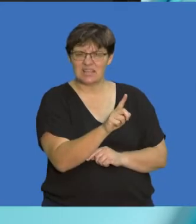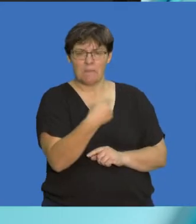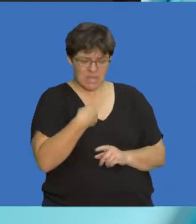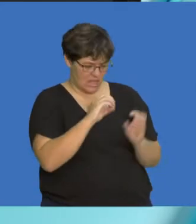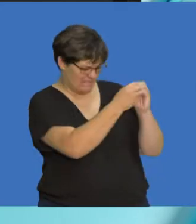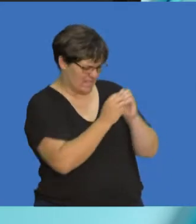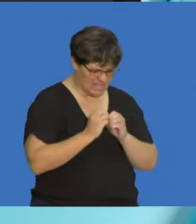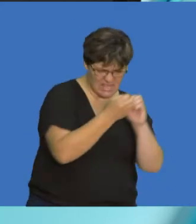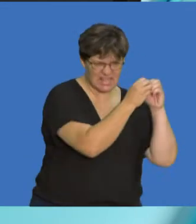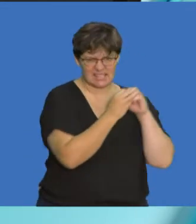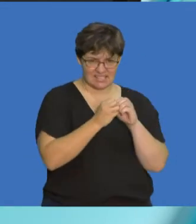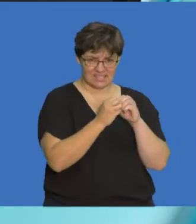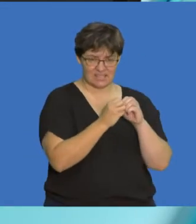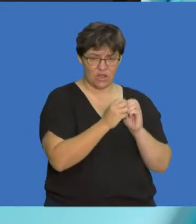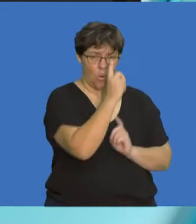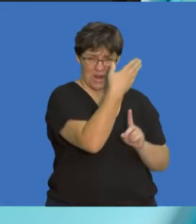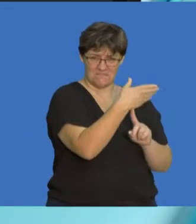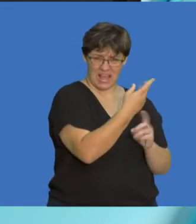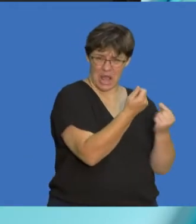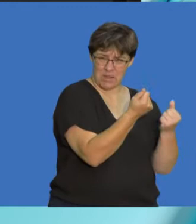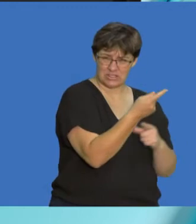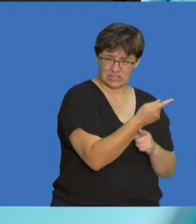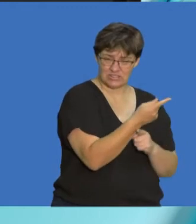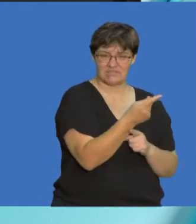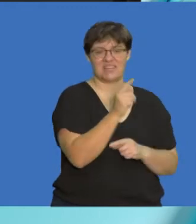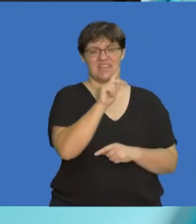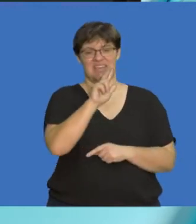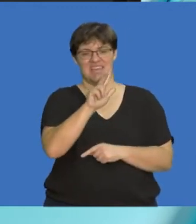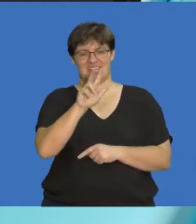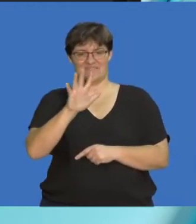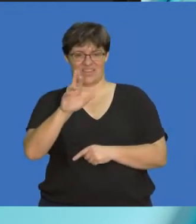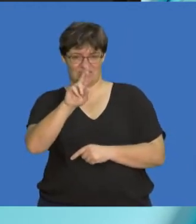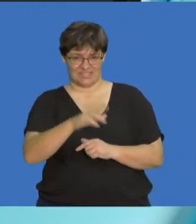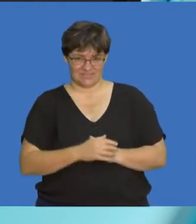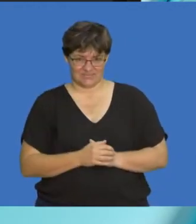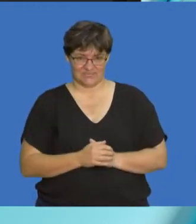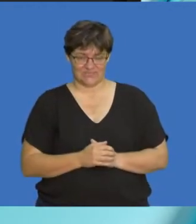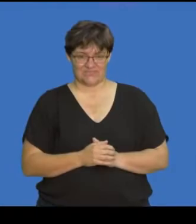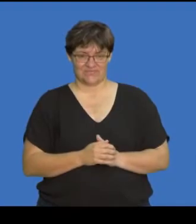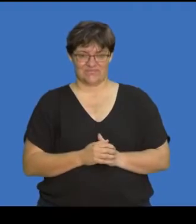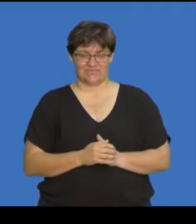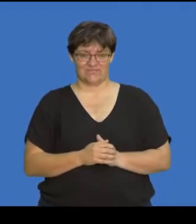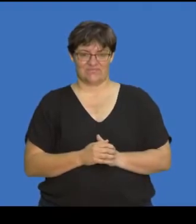cost me to produce one flag? Got it? Okay.